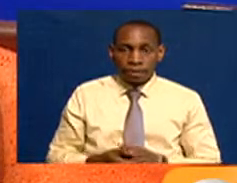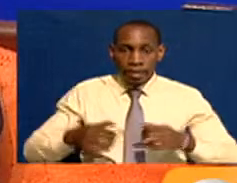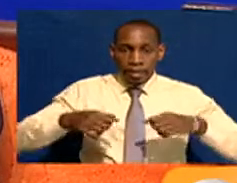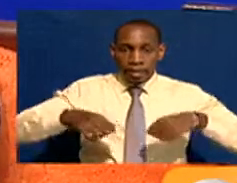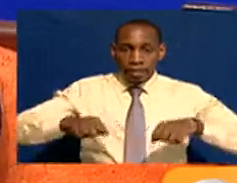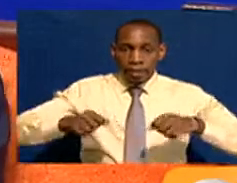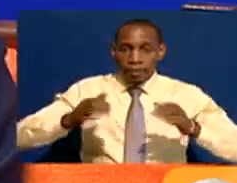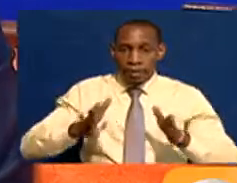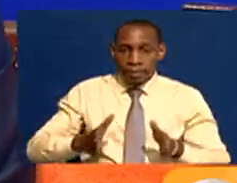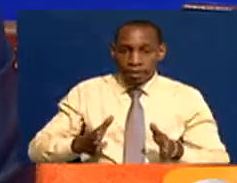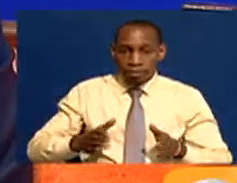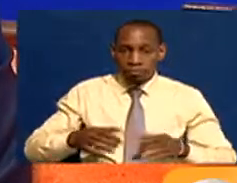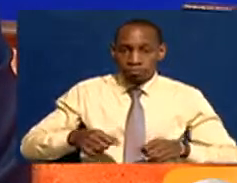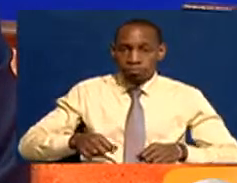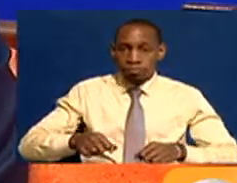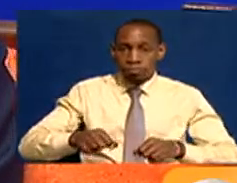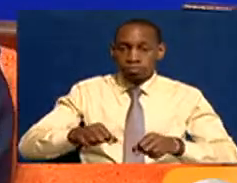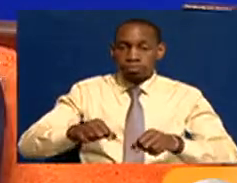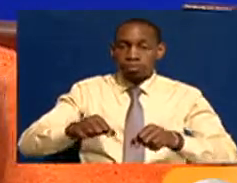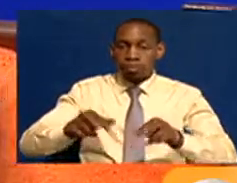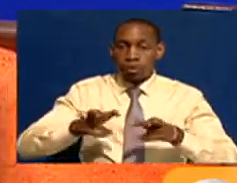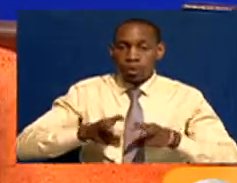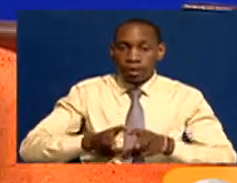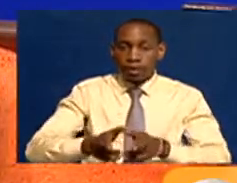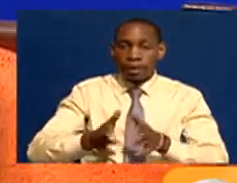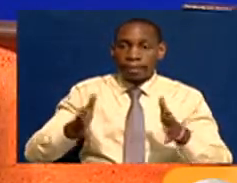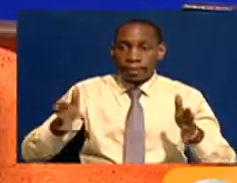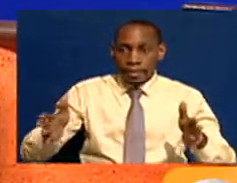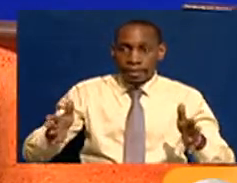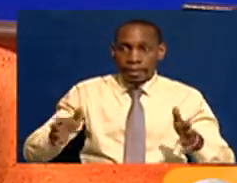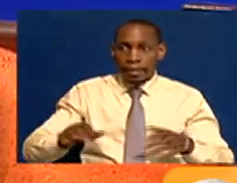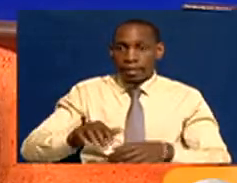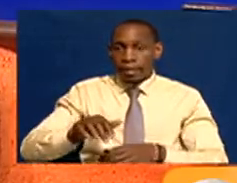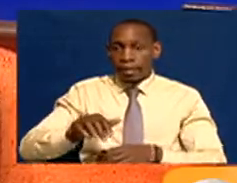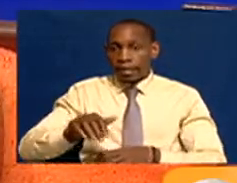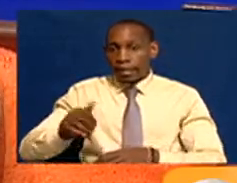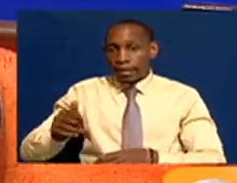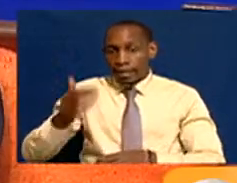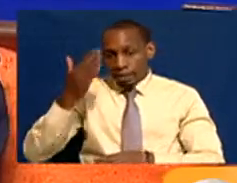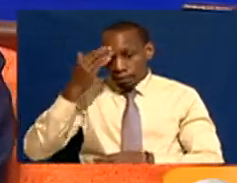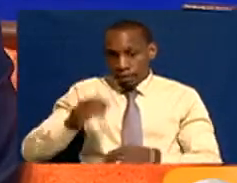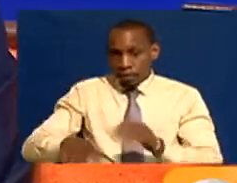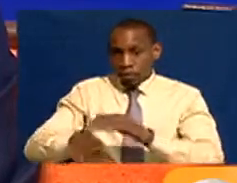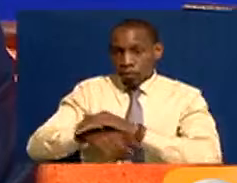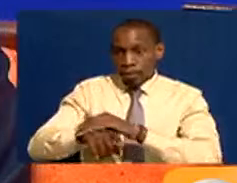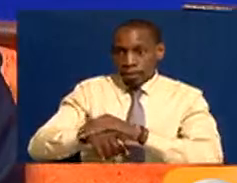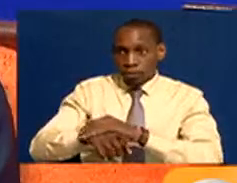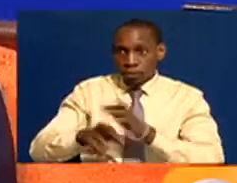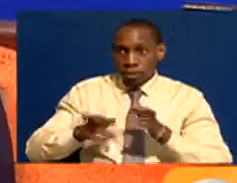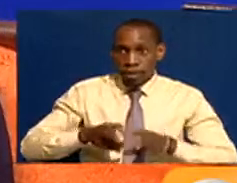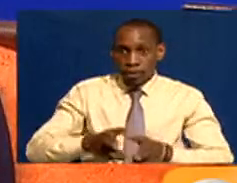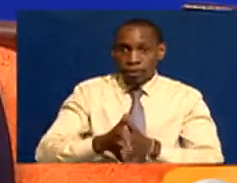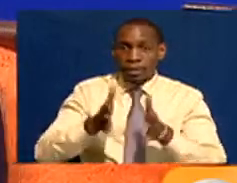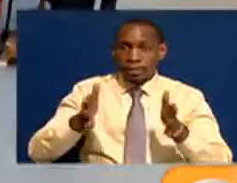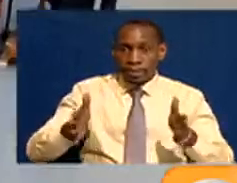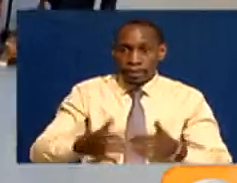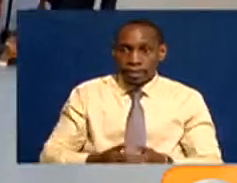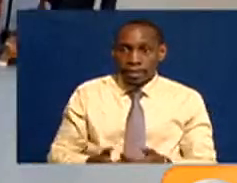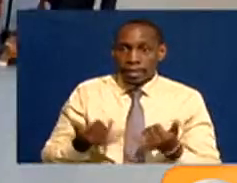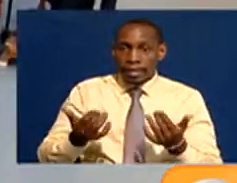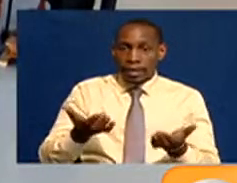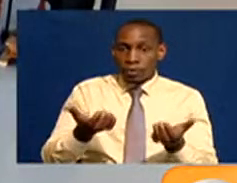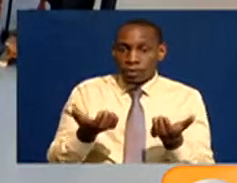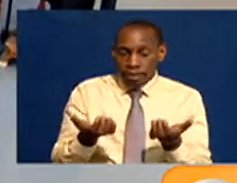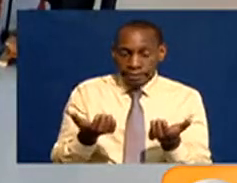border guy was driving in a highway. Another one was because there was a tuk-tuk in a highway. Now we need